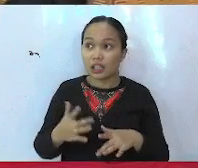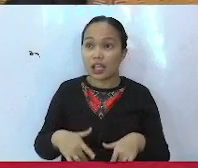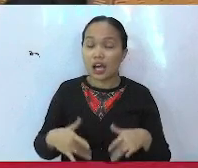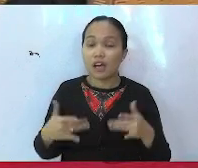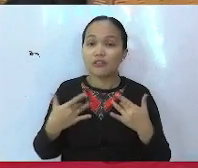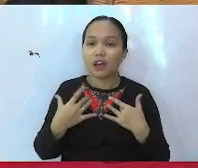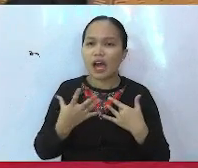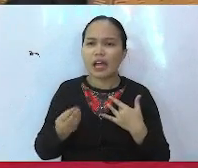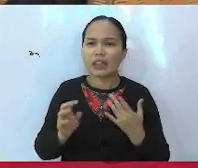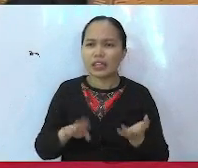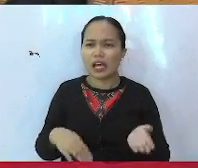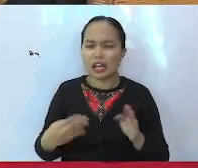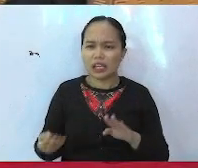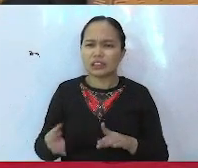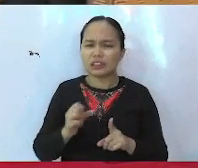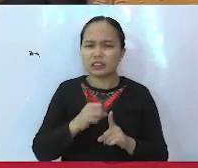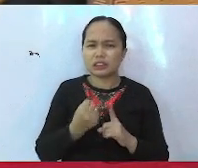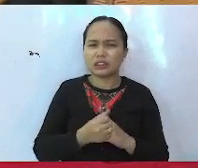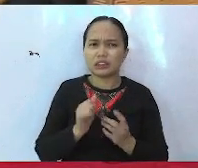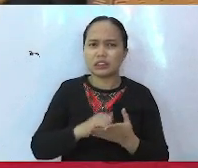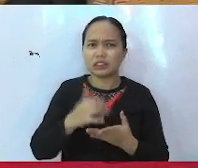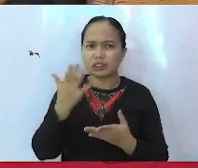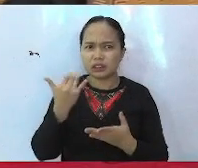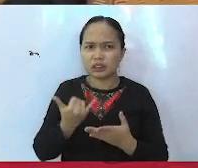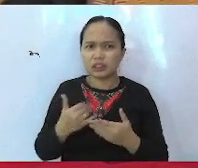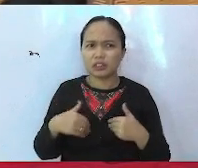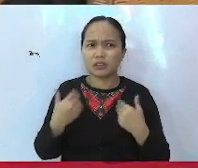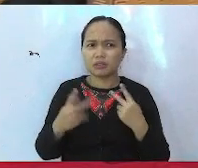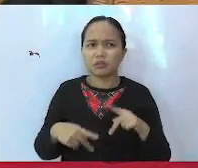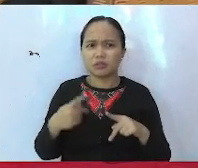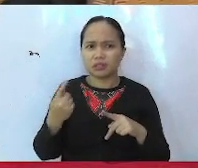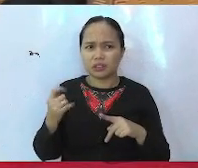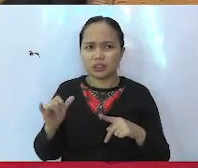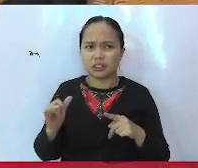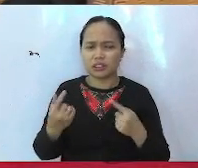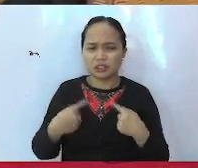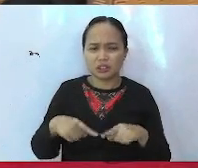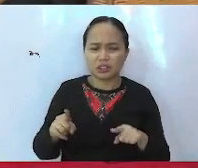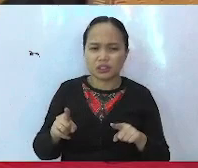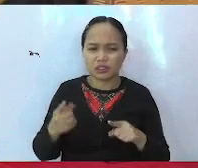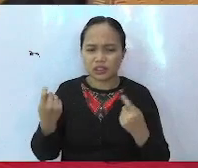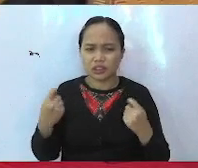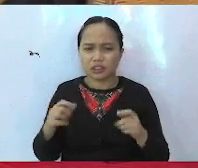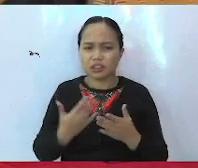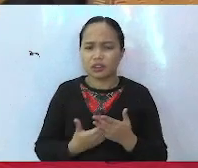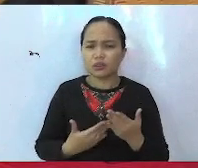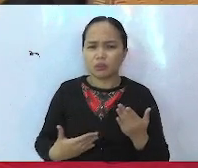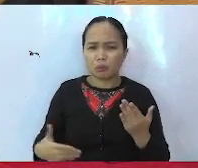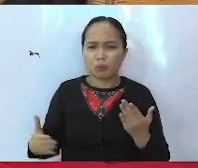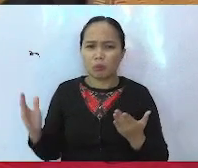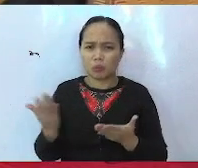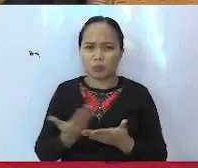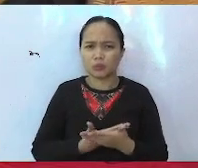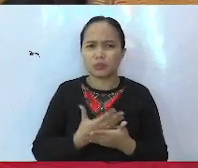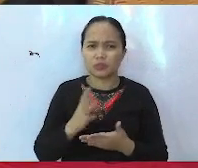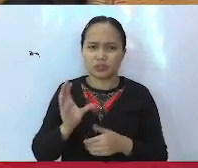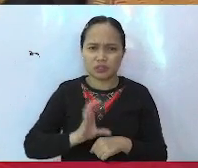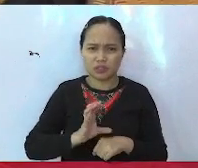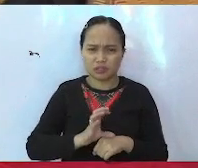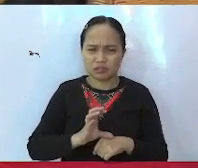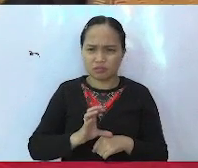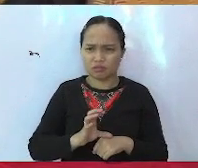death situation. That's why young people today just go, try new things. The church is just